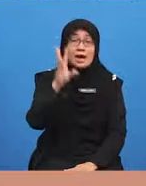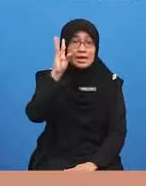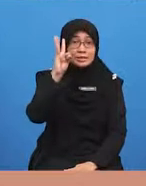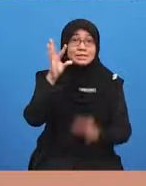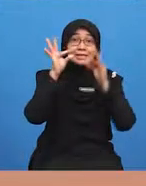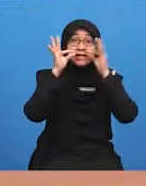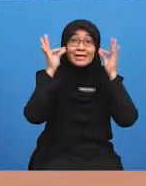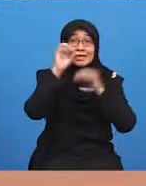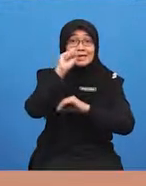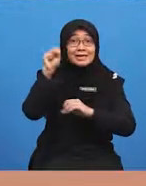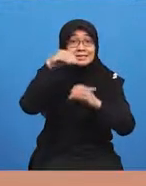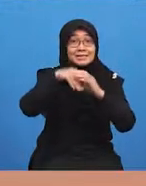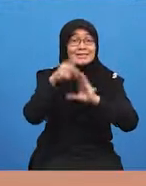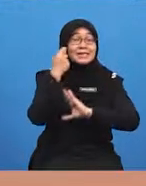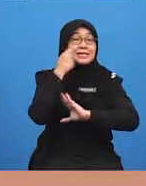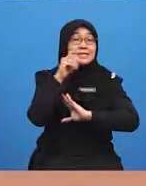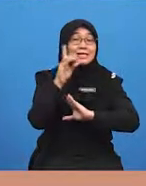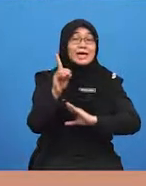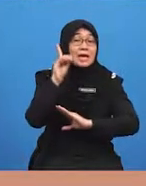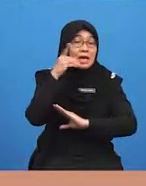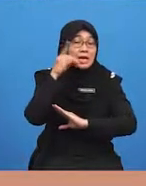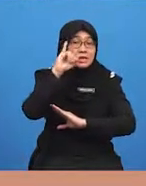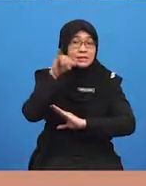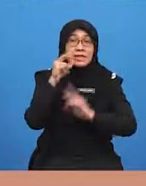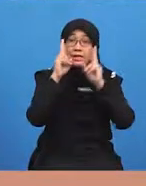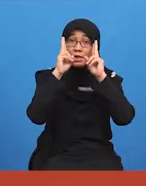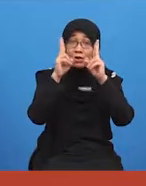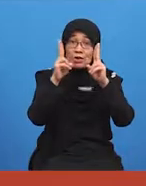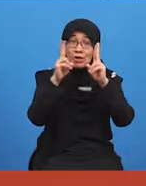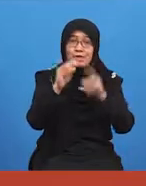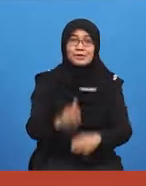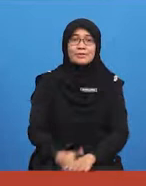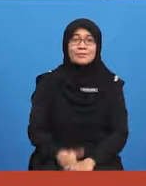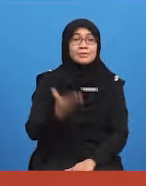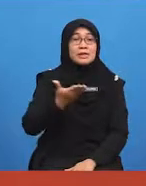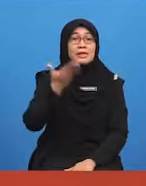There are six cats in the dining hall.